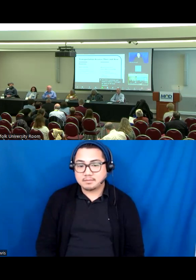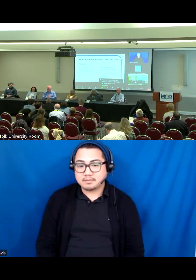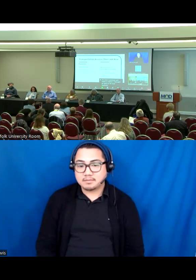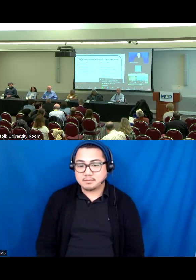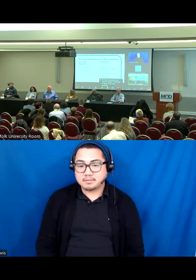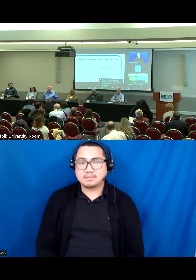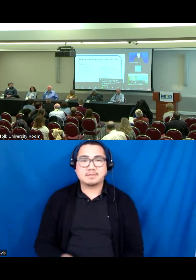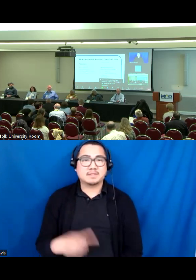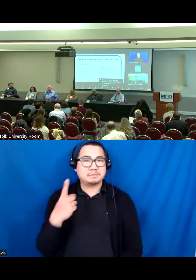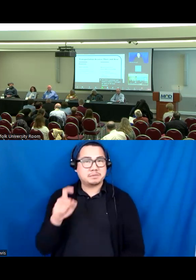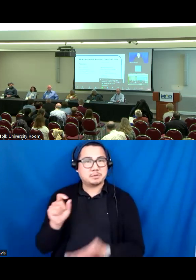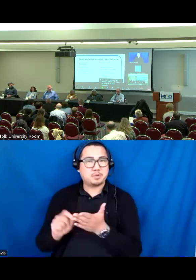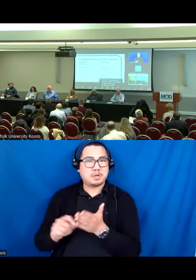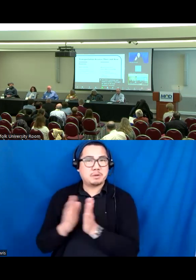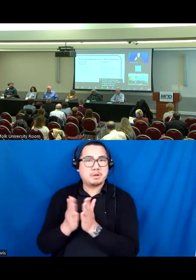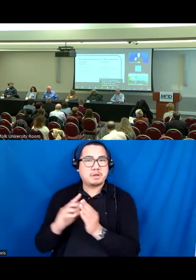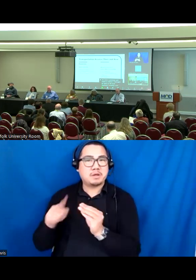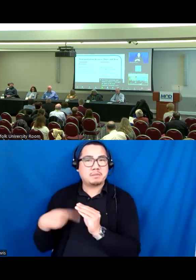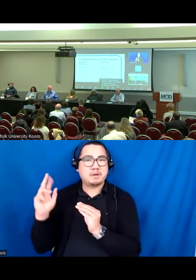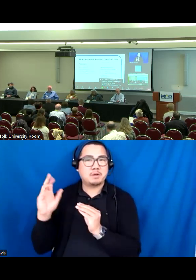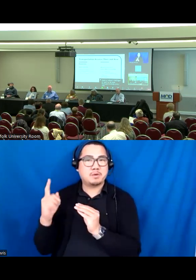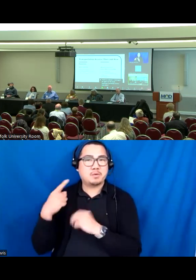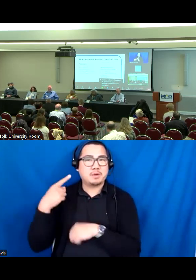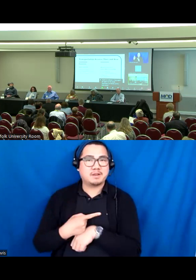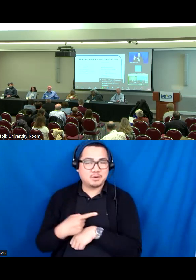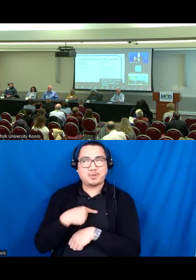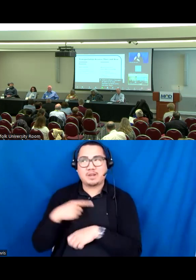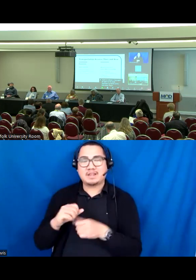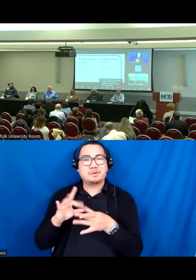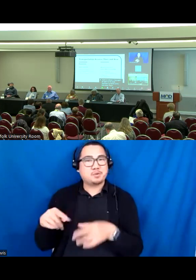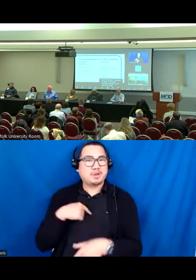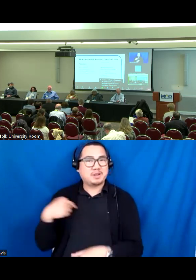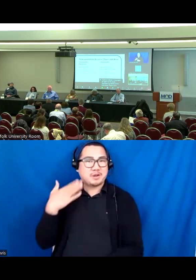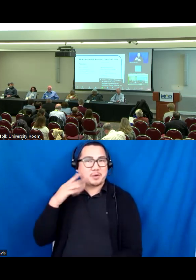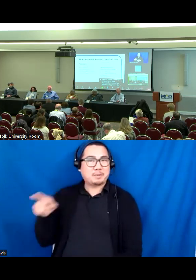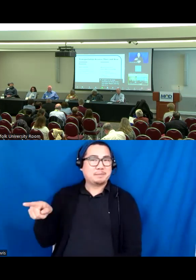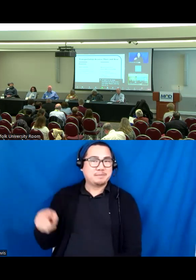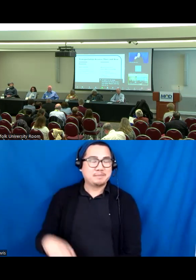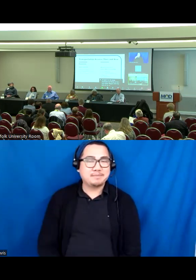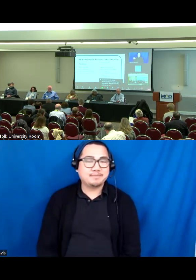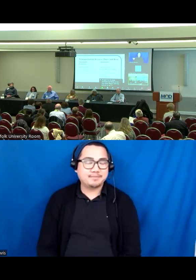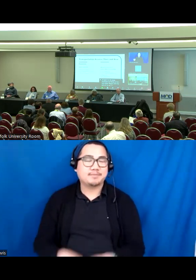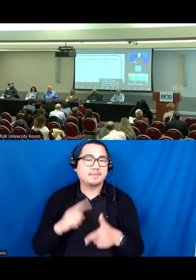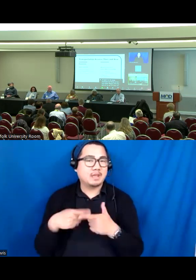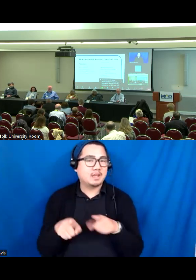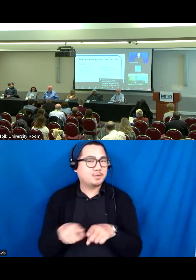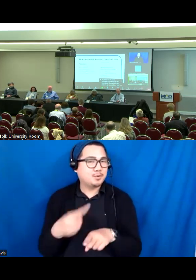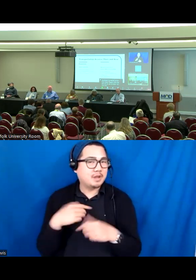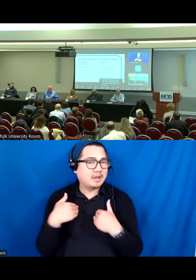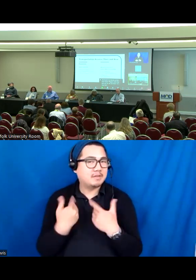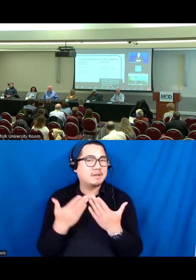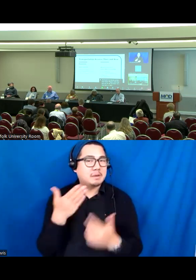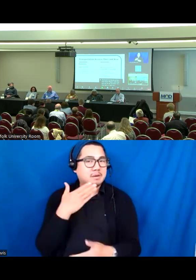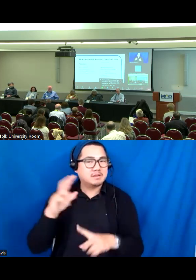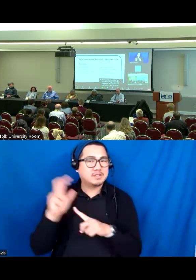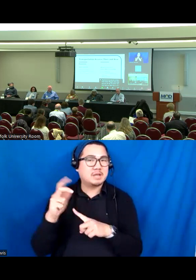somebody will write a book about Reggie someday, and we can say we knew him. Then we have 2 of the best legal